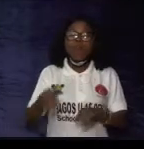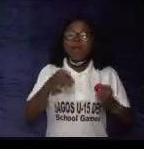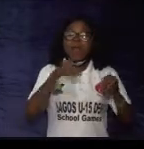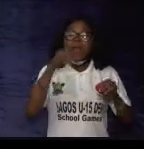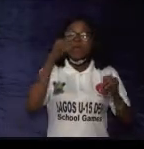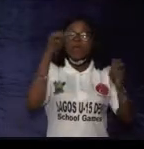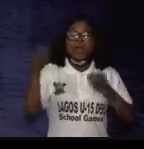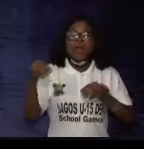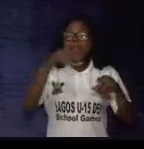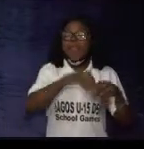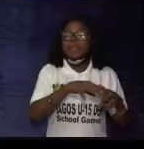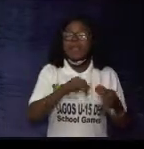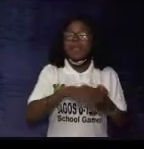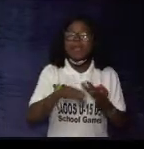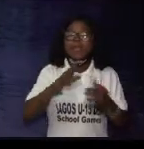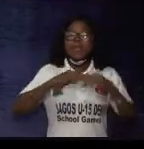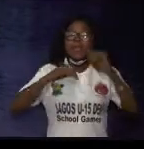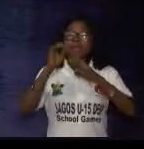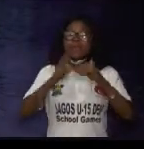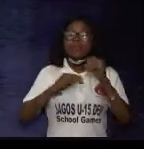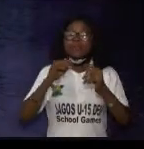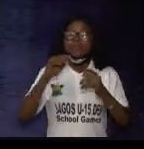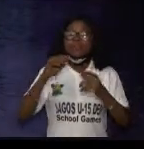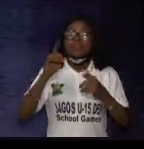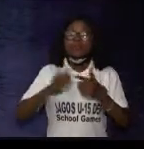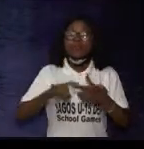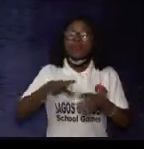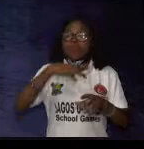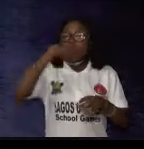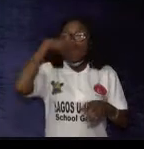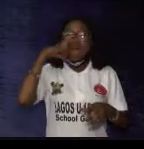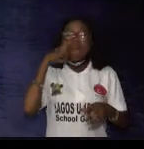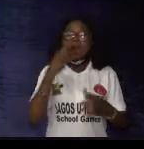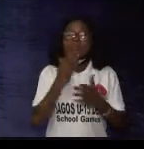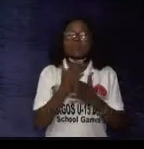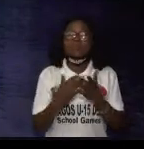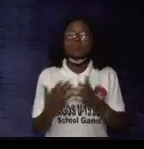enter a building by using force in order to steal something.